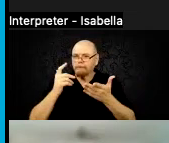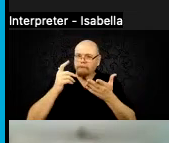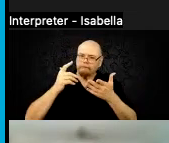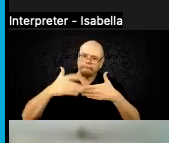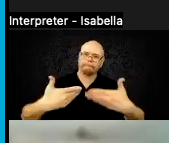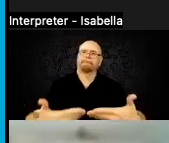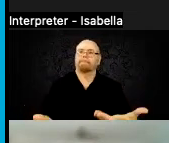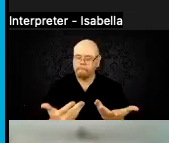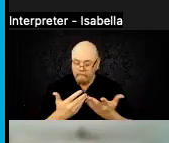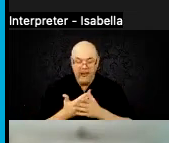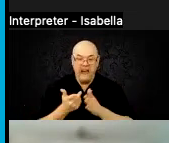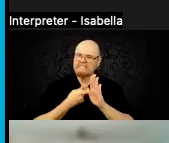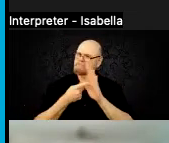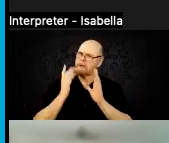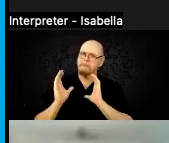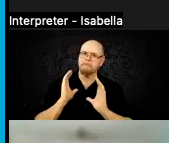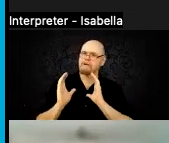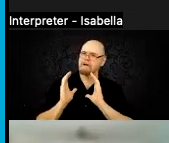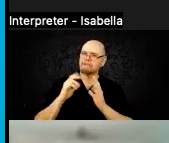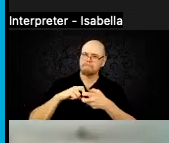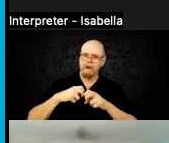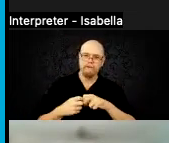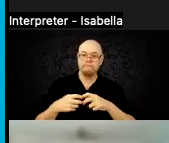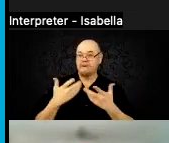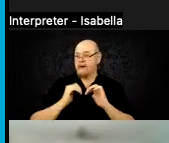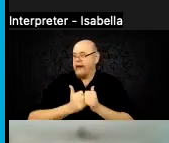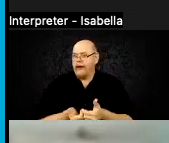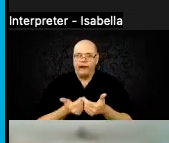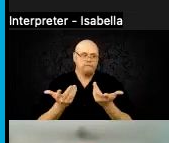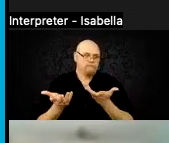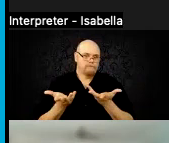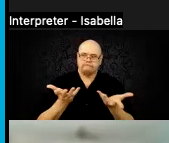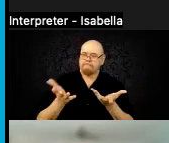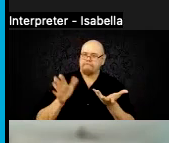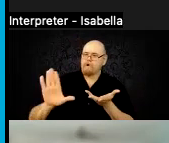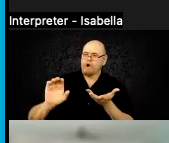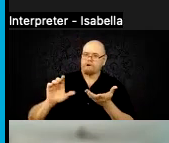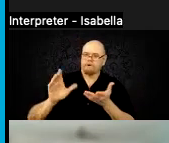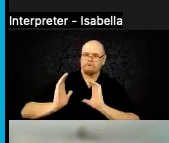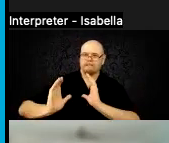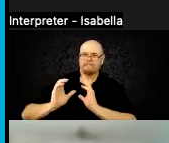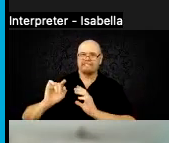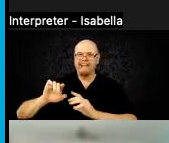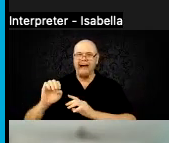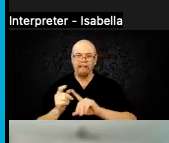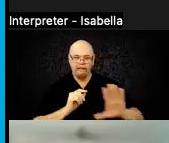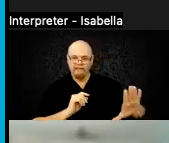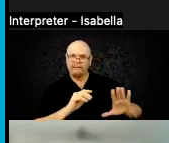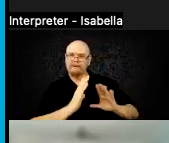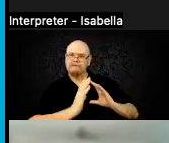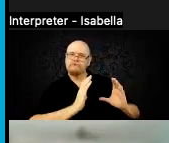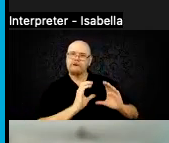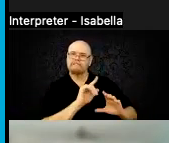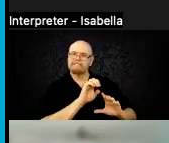struggle with communicating with certain individuals or with how everyone's communication styles are. If we need to help you navigate that process, we can do that